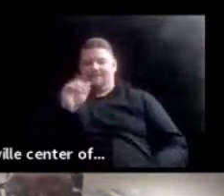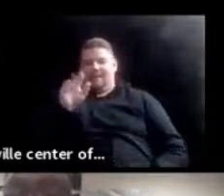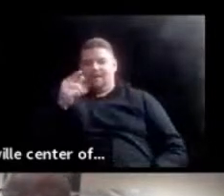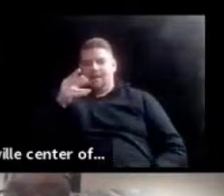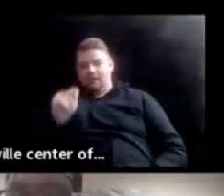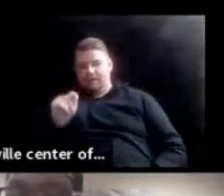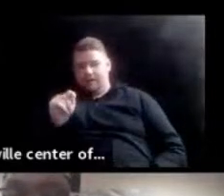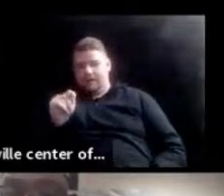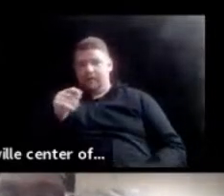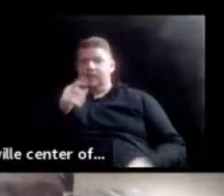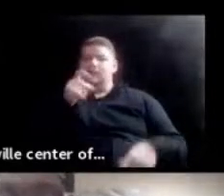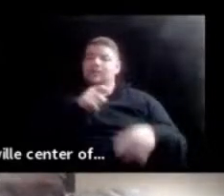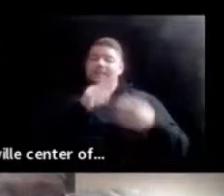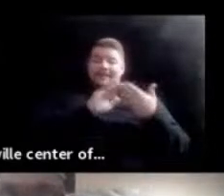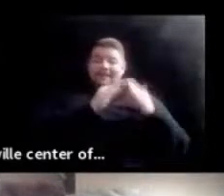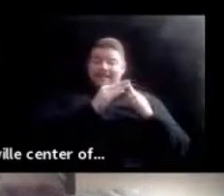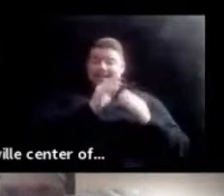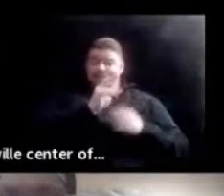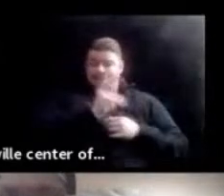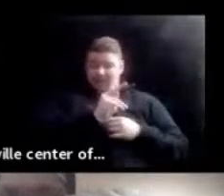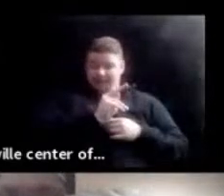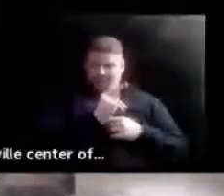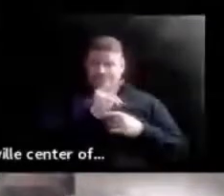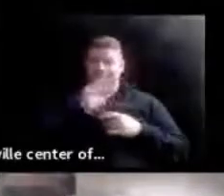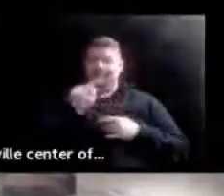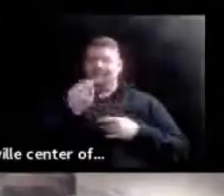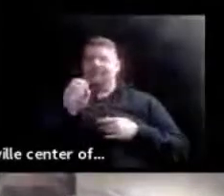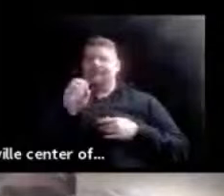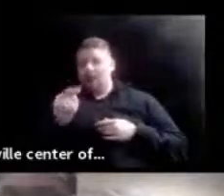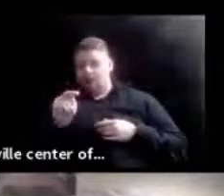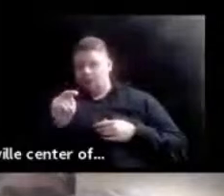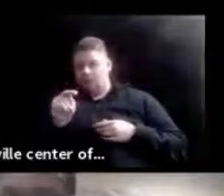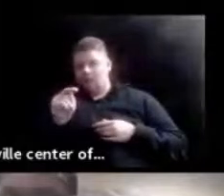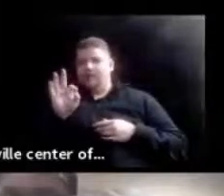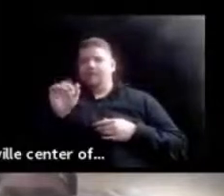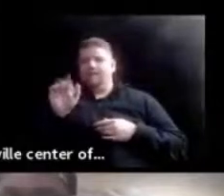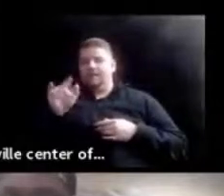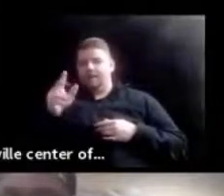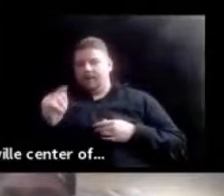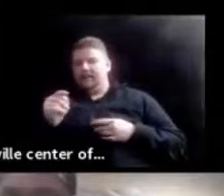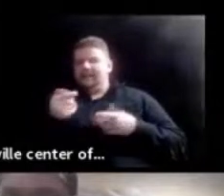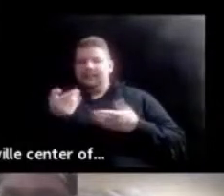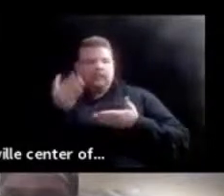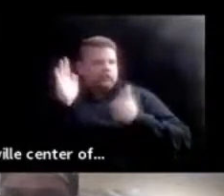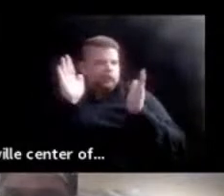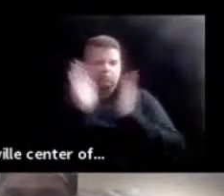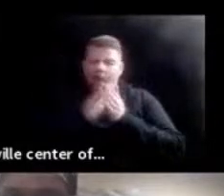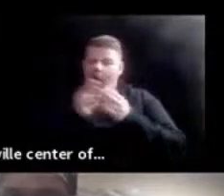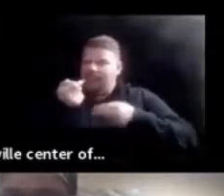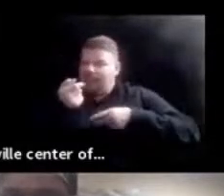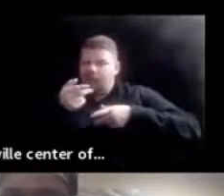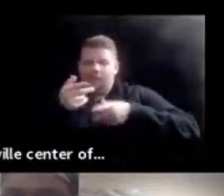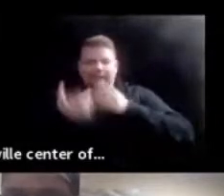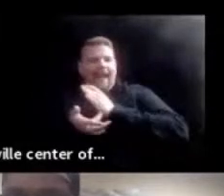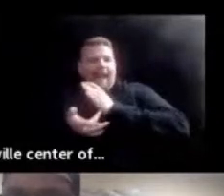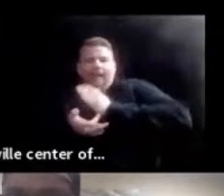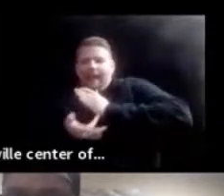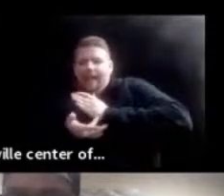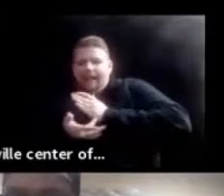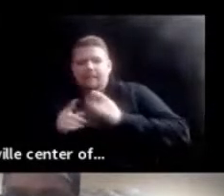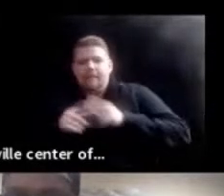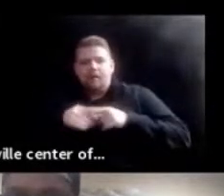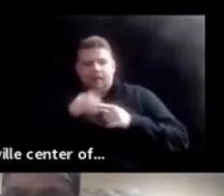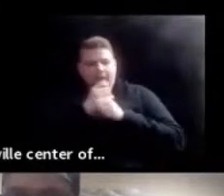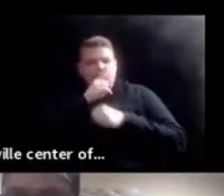of Knoxville and the Town of Farragut. A little technicality, but we want to make sure it's right. I